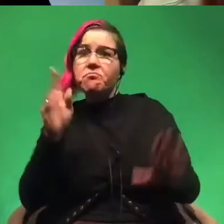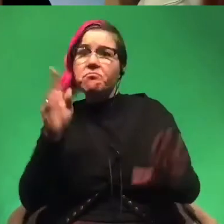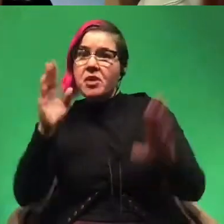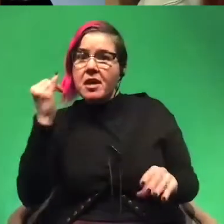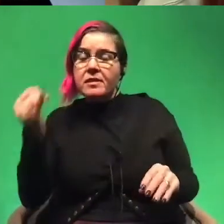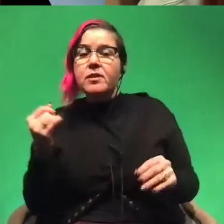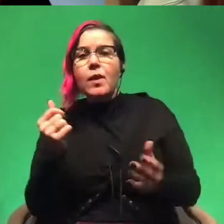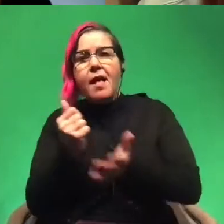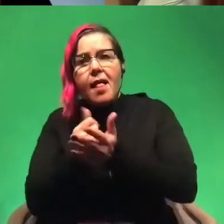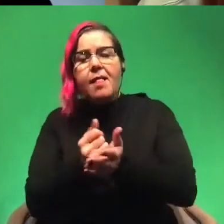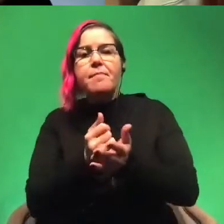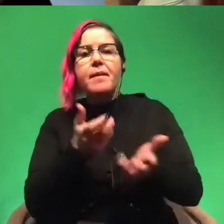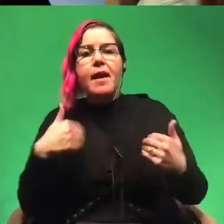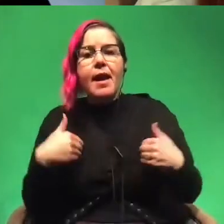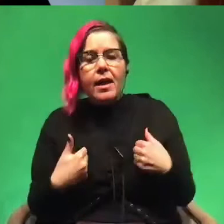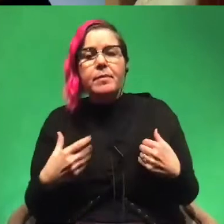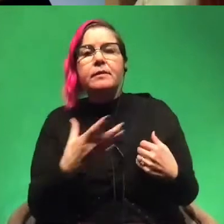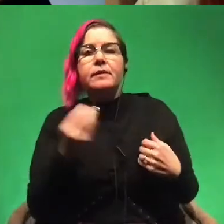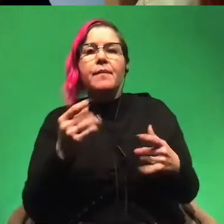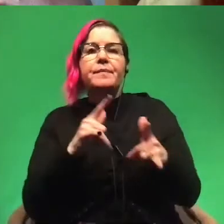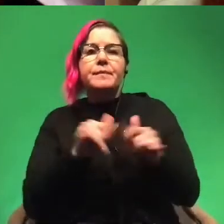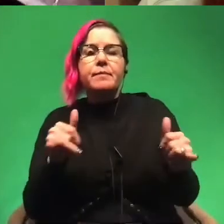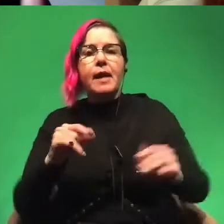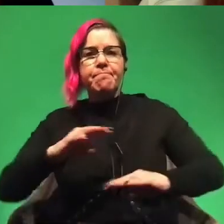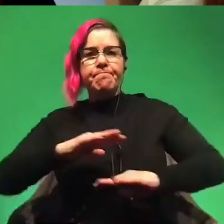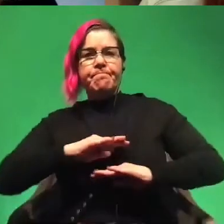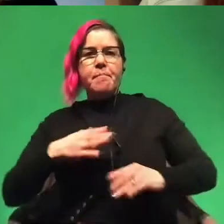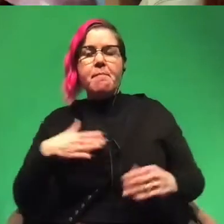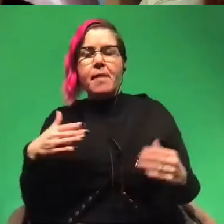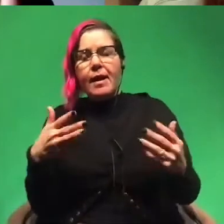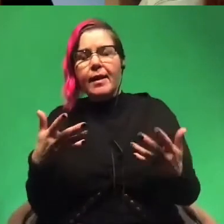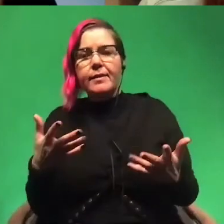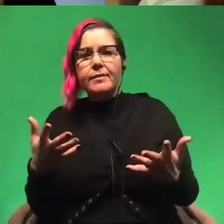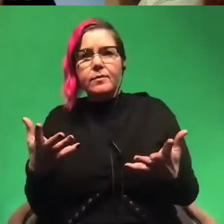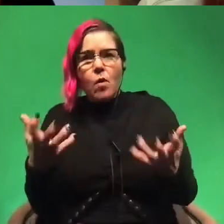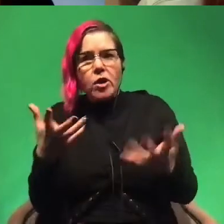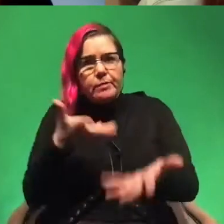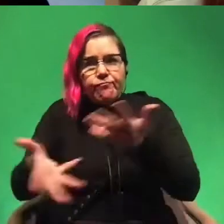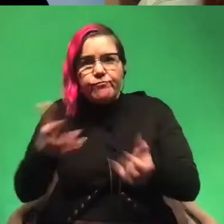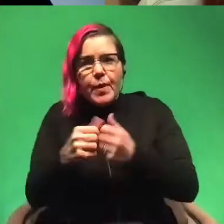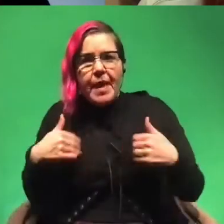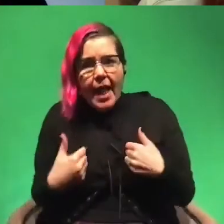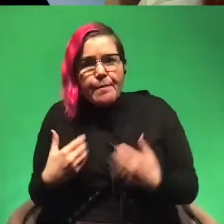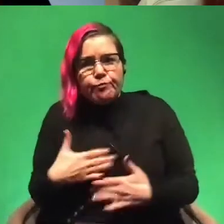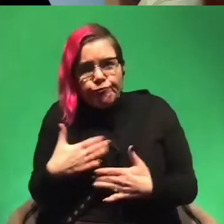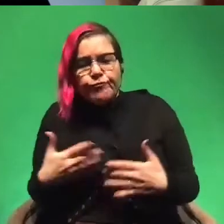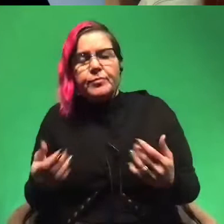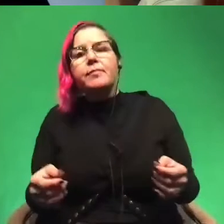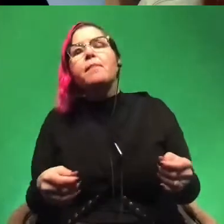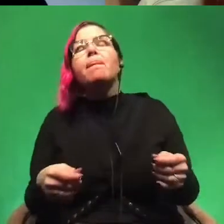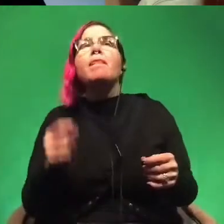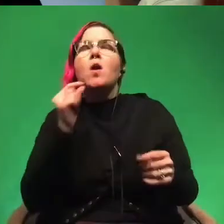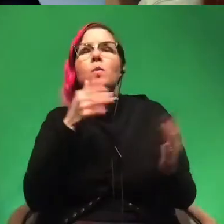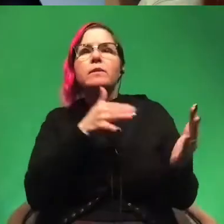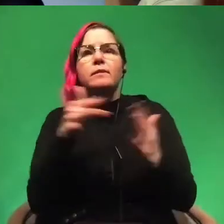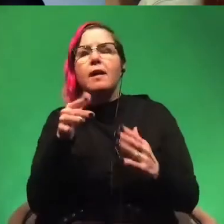to help animals and also kind of satisfy my desire to work with or to be around them and appreciate them. I did a really cool study